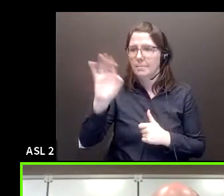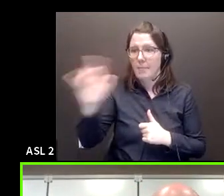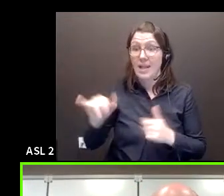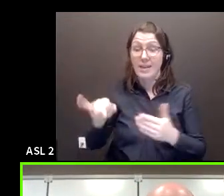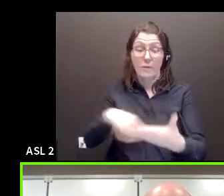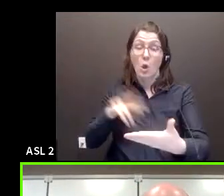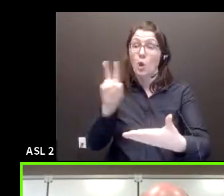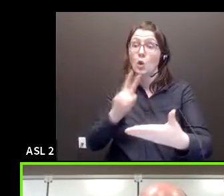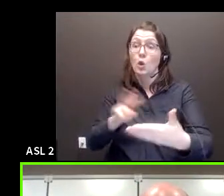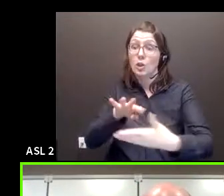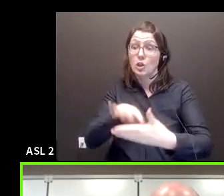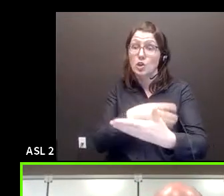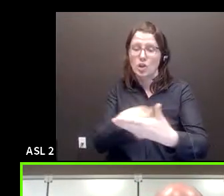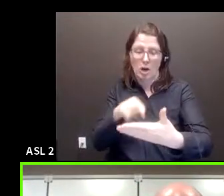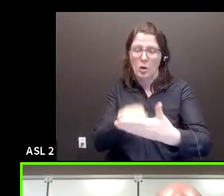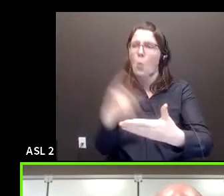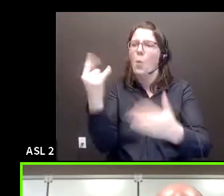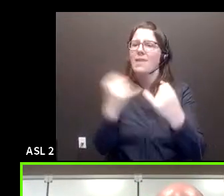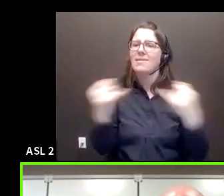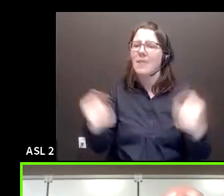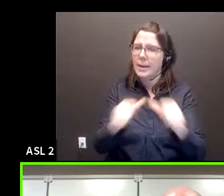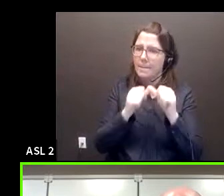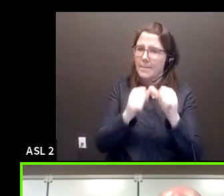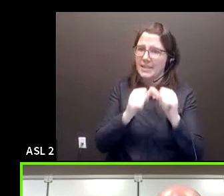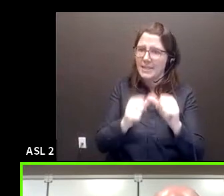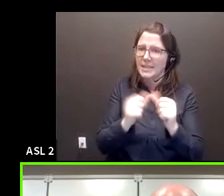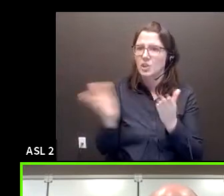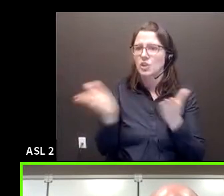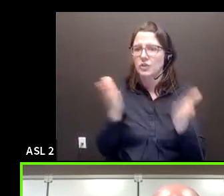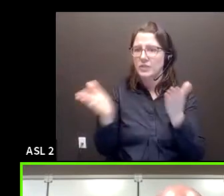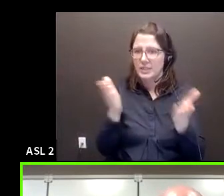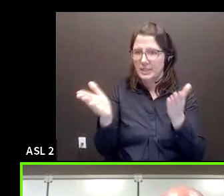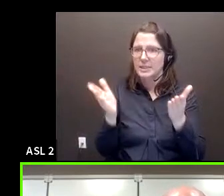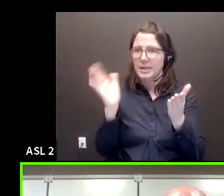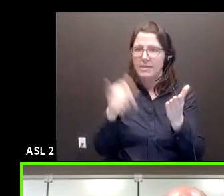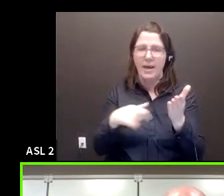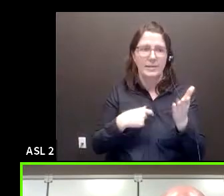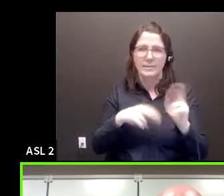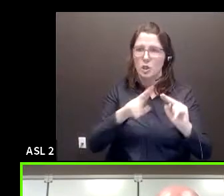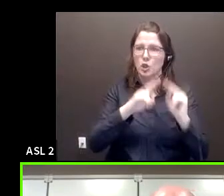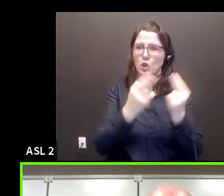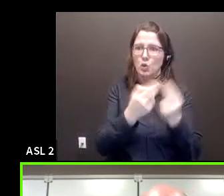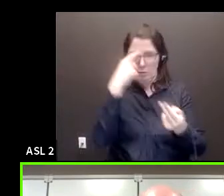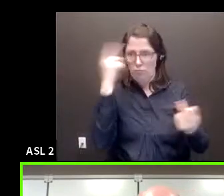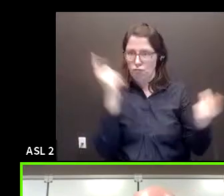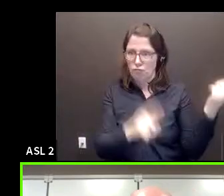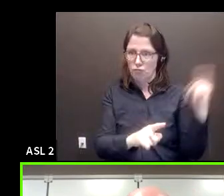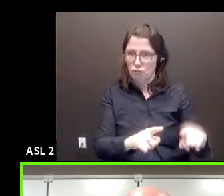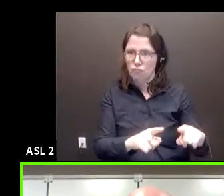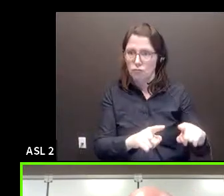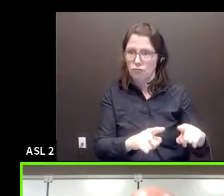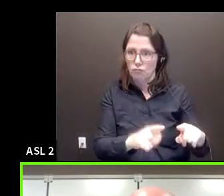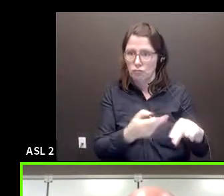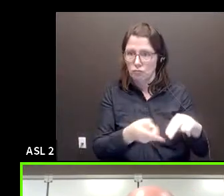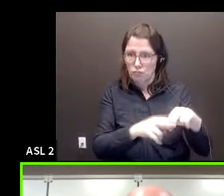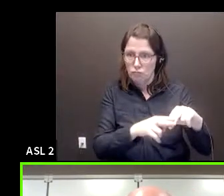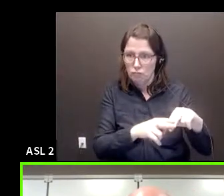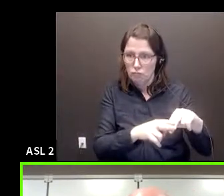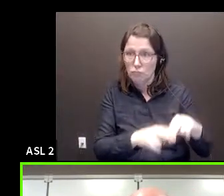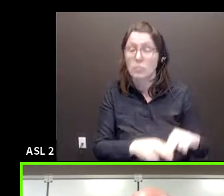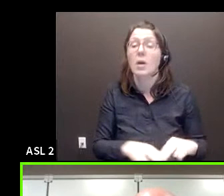services line so that's our collective agreement commitments our inflation pressures that comes in at